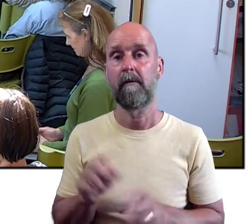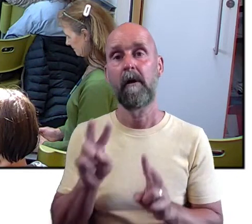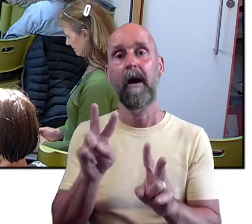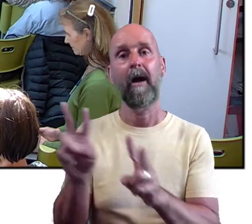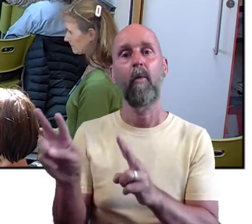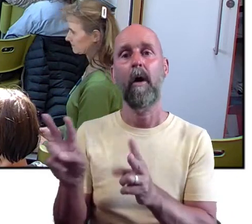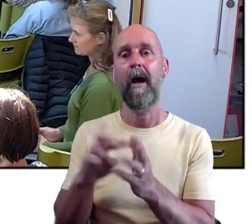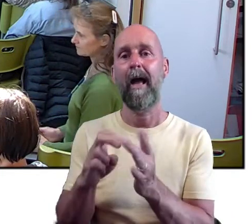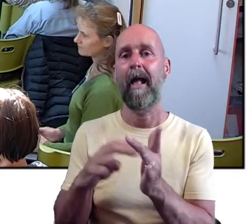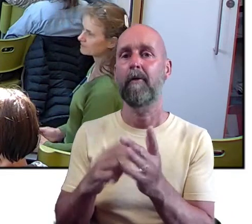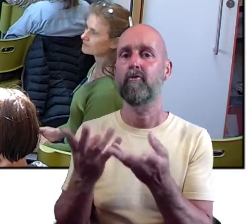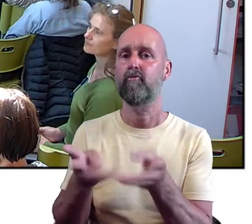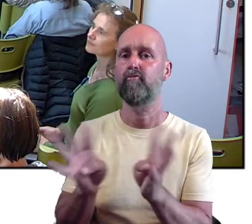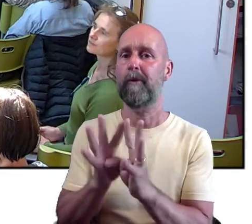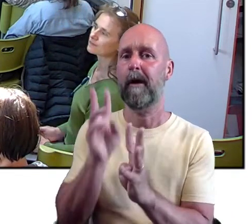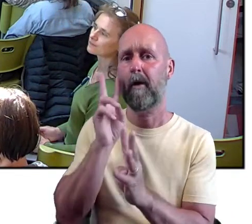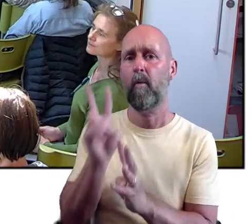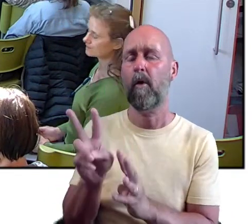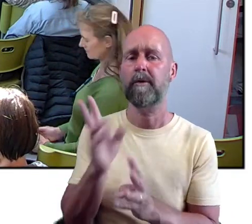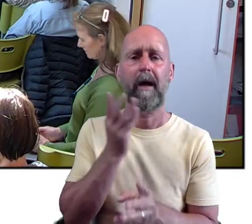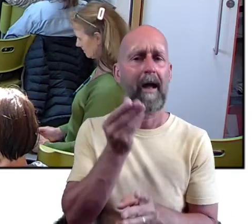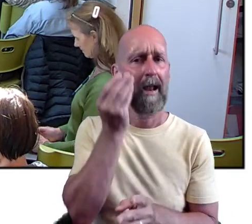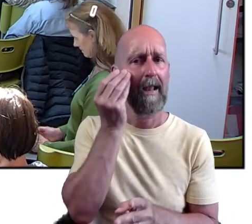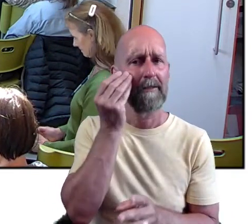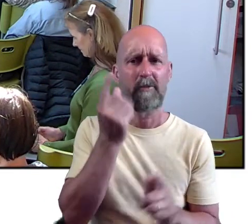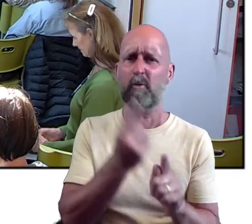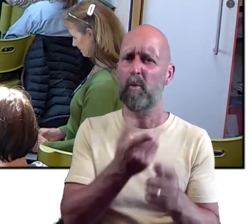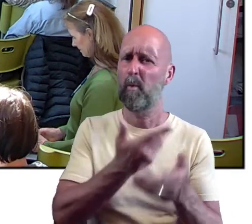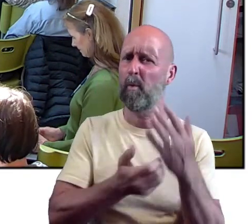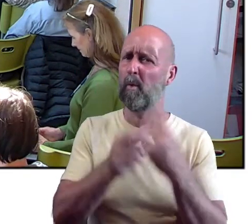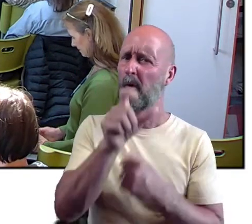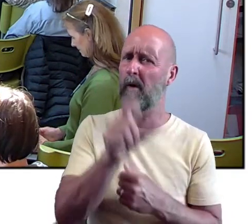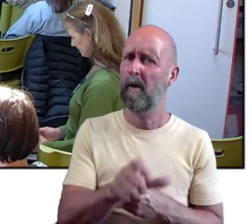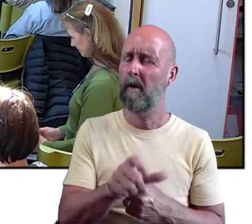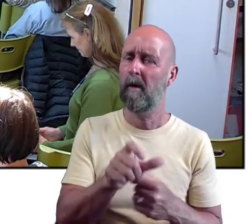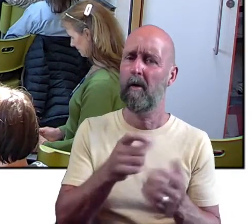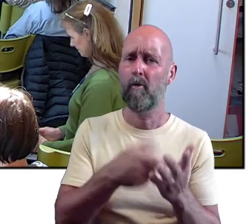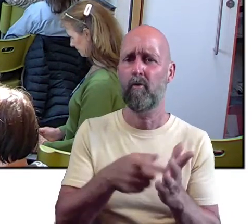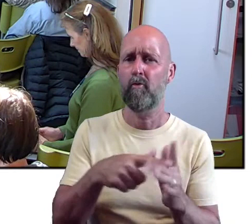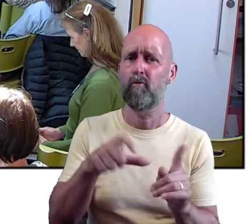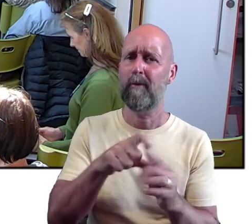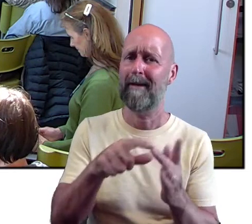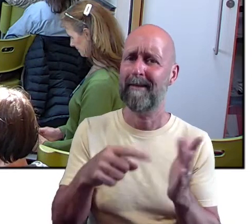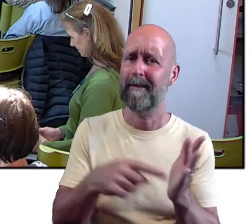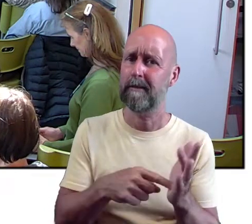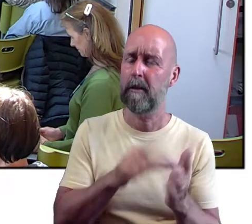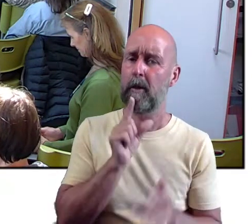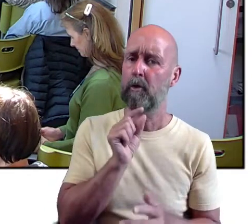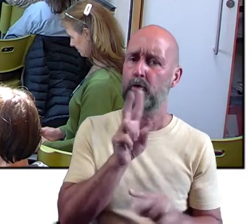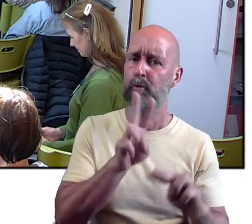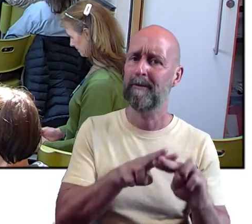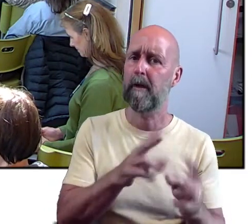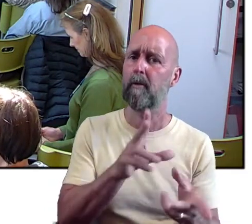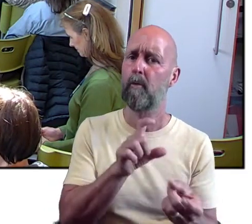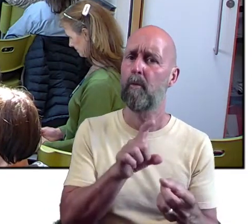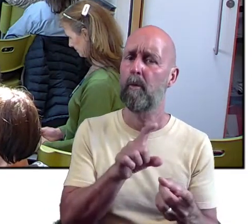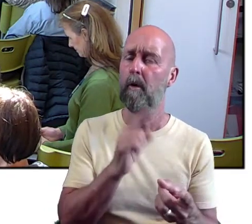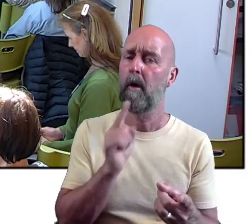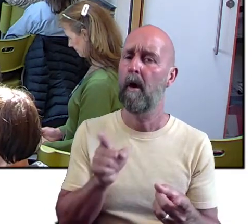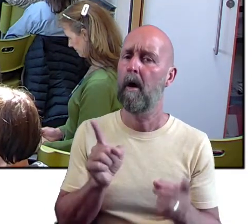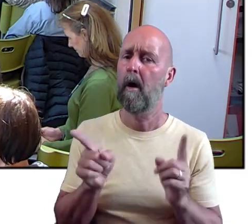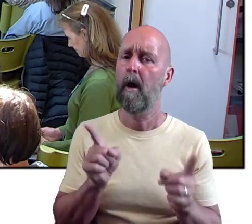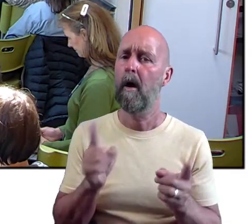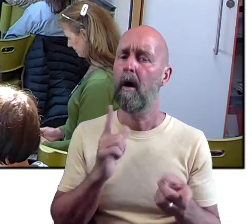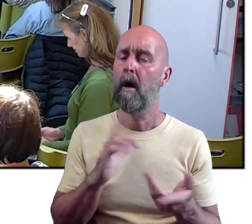online. I listened to some talk on Reddit and Twitter, and I just thought, this is incredible. And also